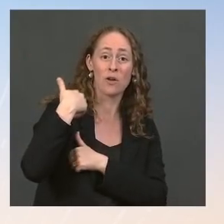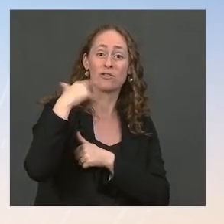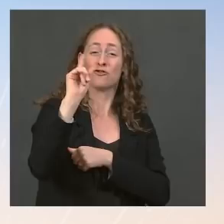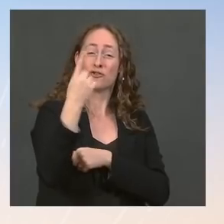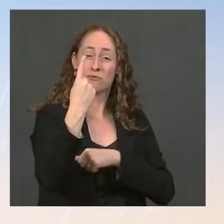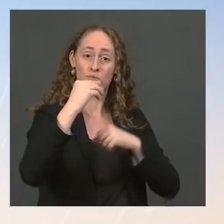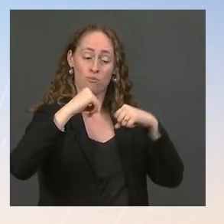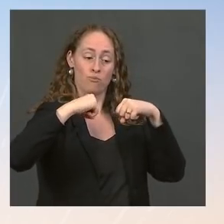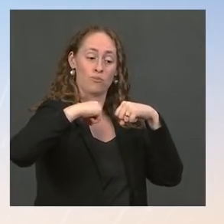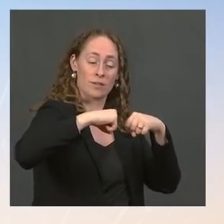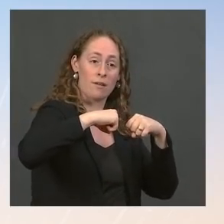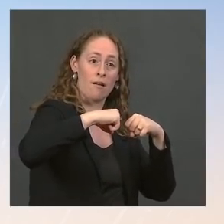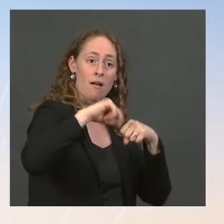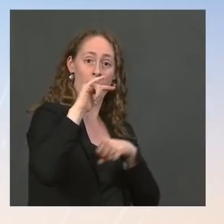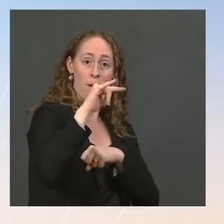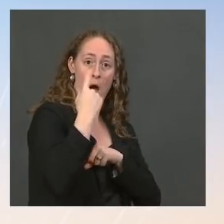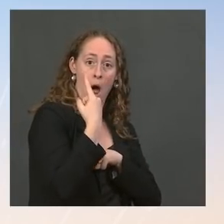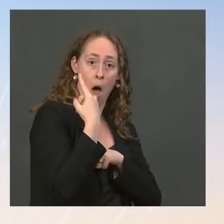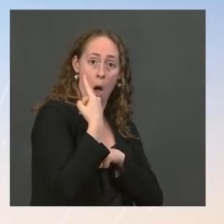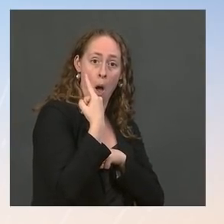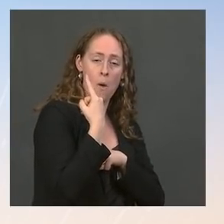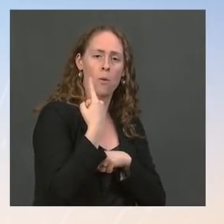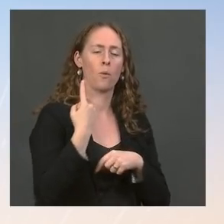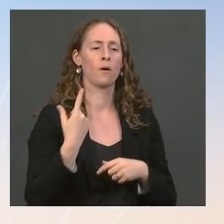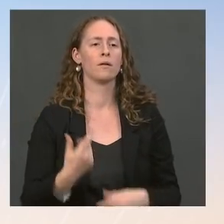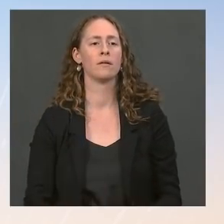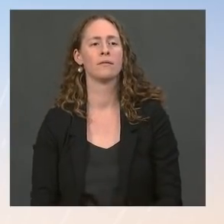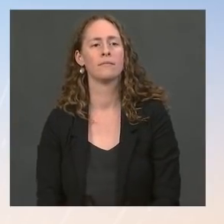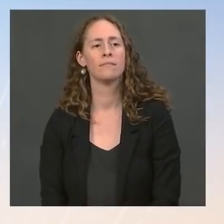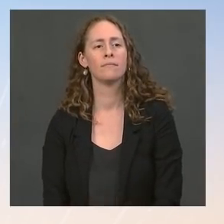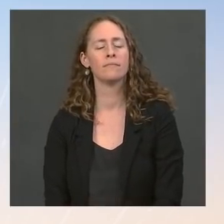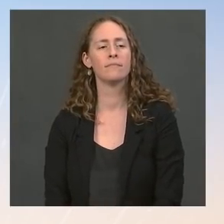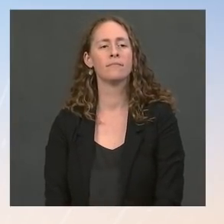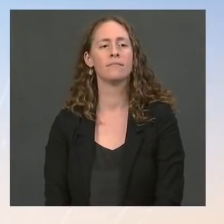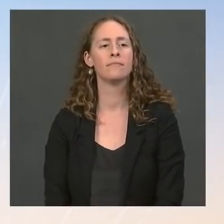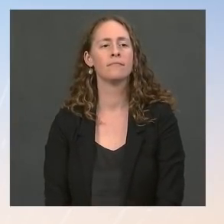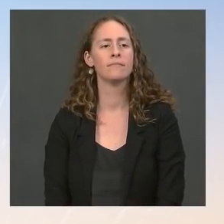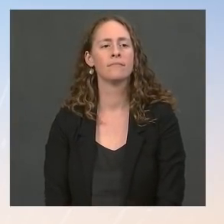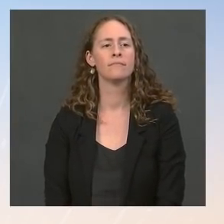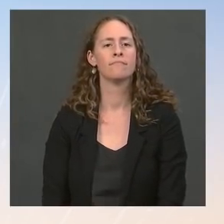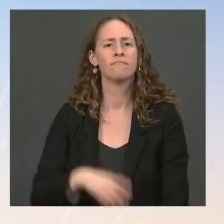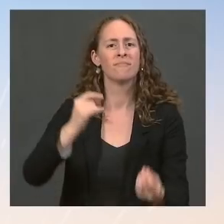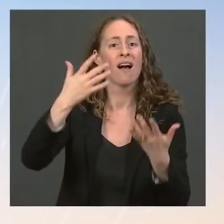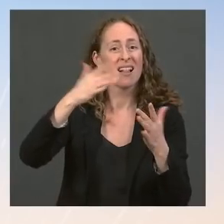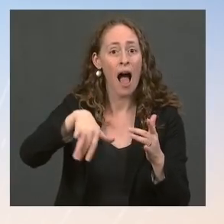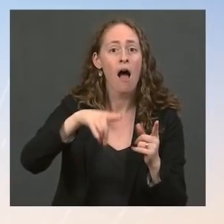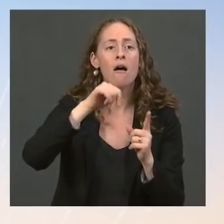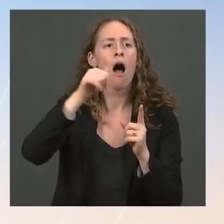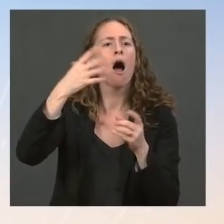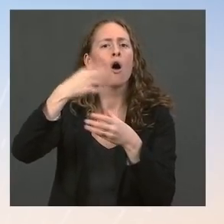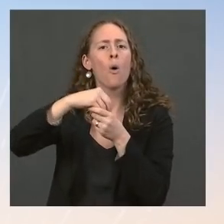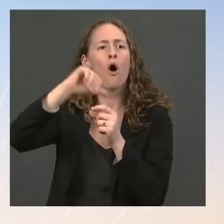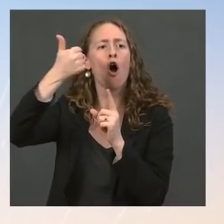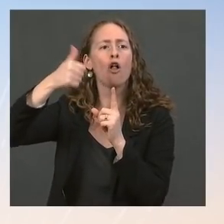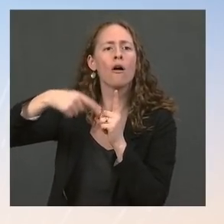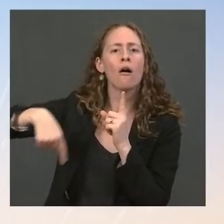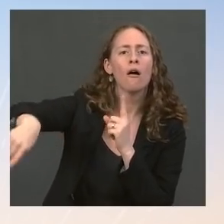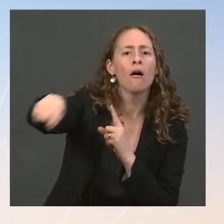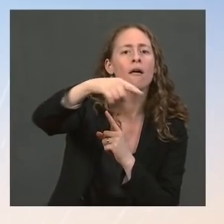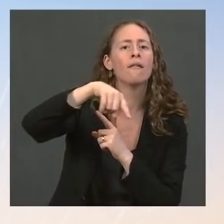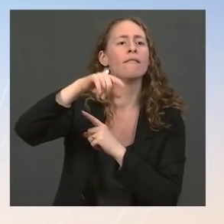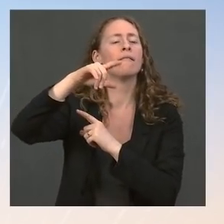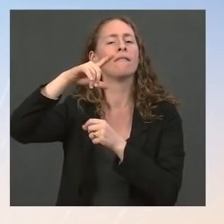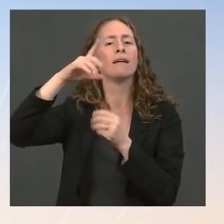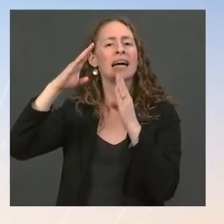5,000 troops to protect Bagram alone. And that does not include what would have been needed to hold Kabul. So I think it's important to understand the context